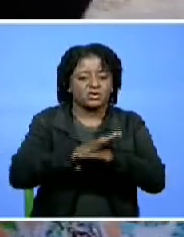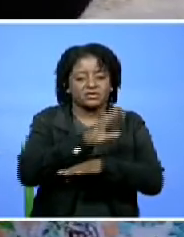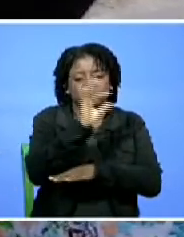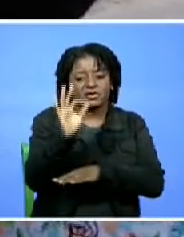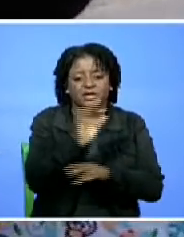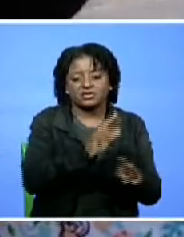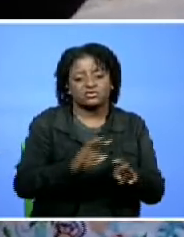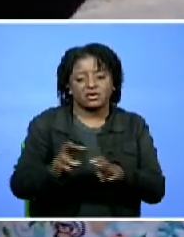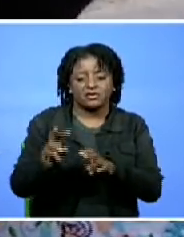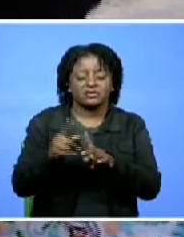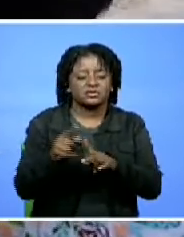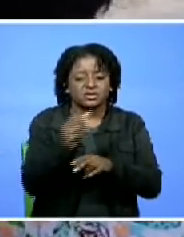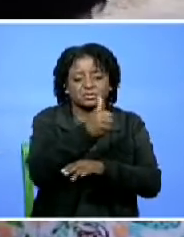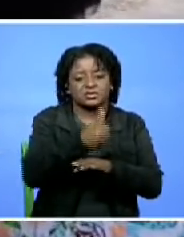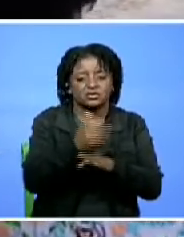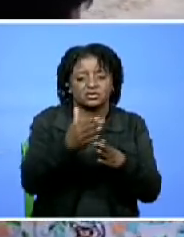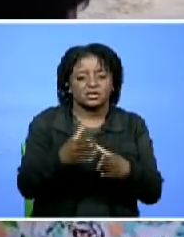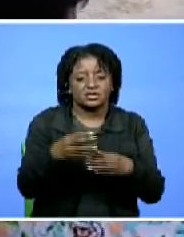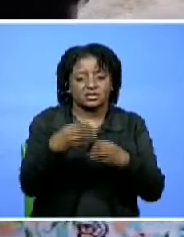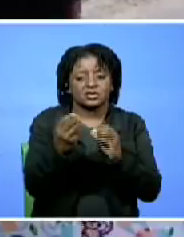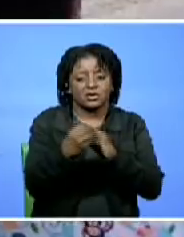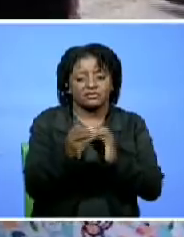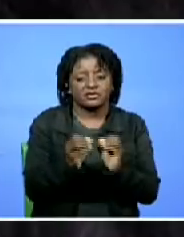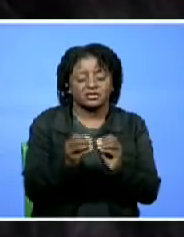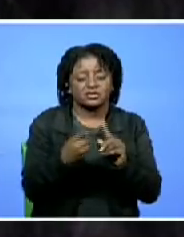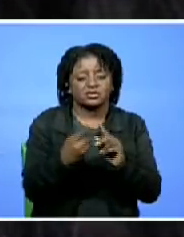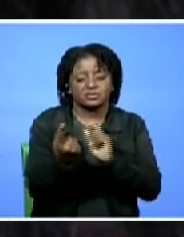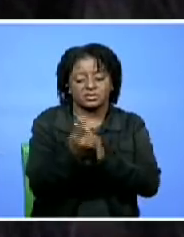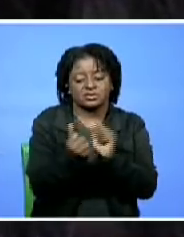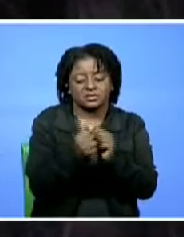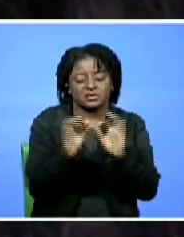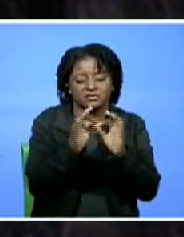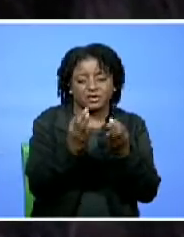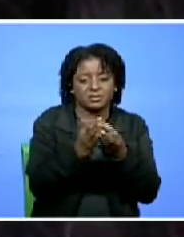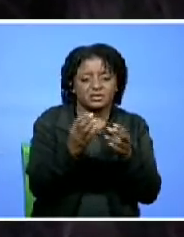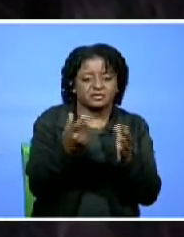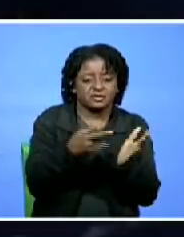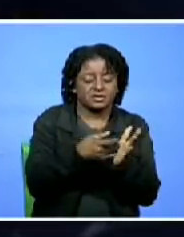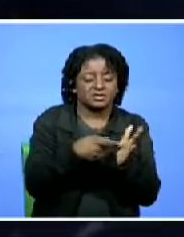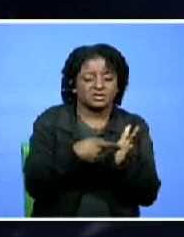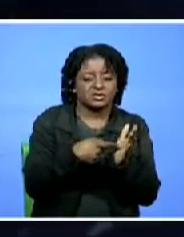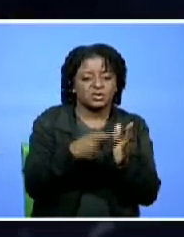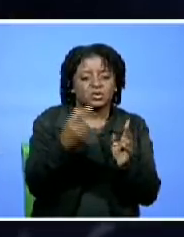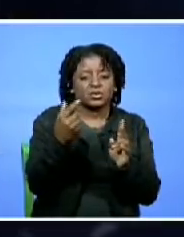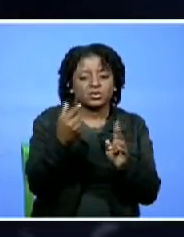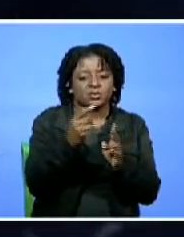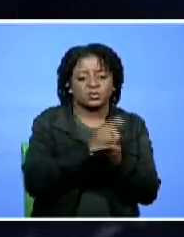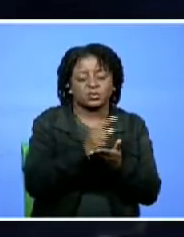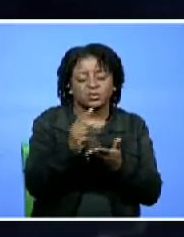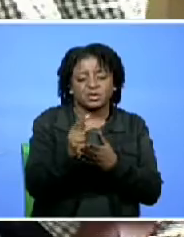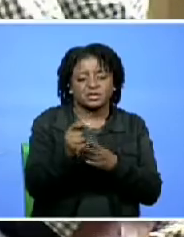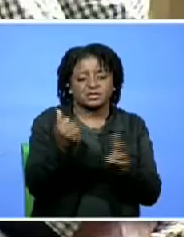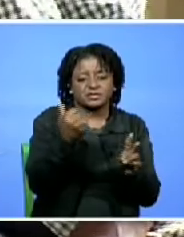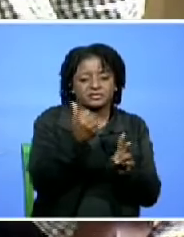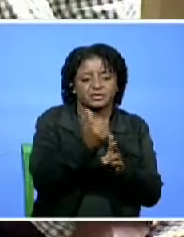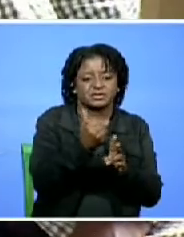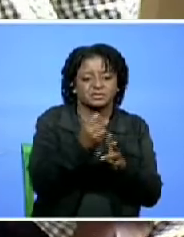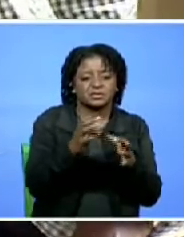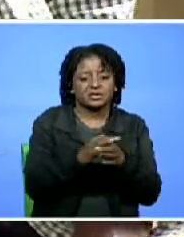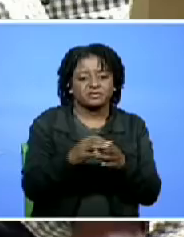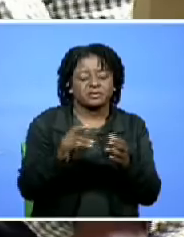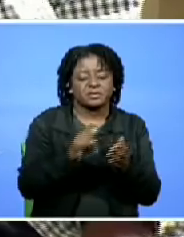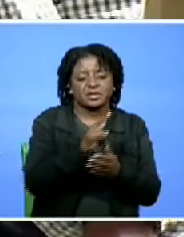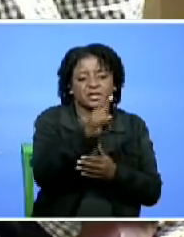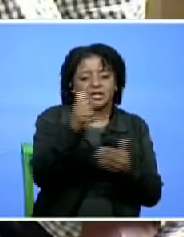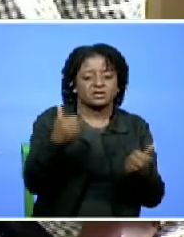meet with the families of the victims of this week's plane crash. Still distraught from the ordeal, the family members held hands and waited patiently